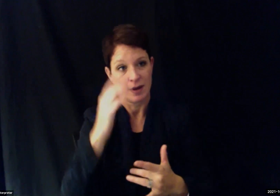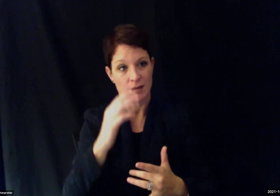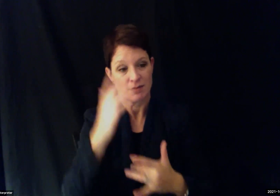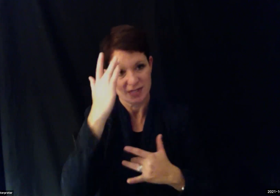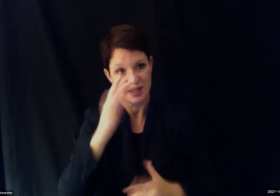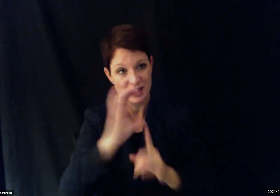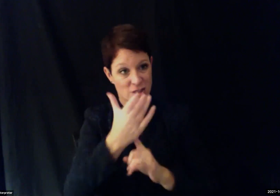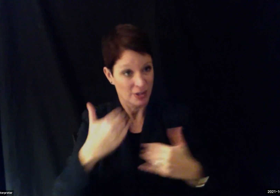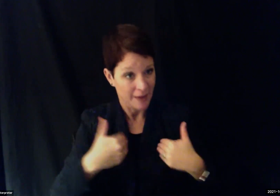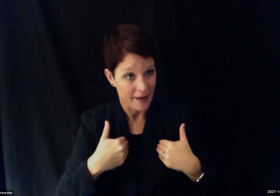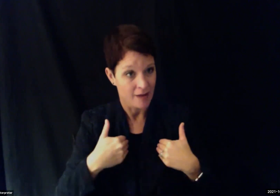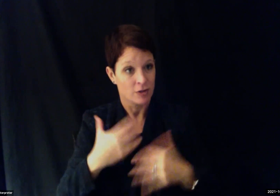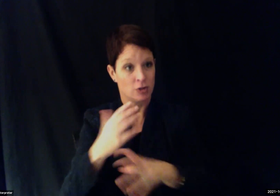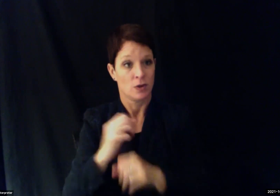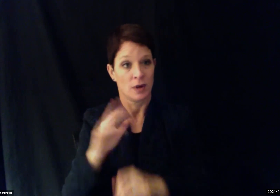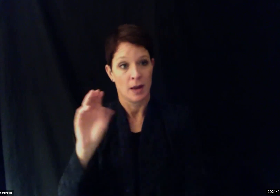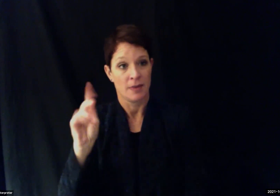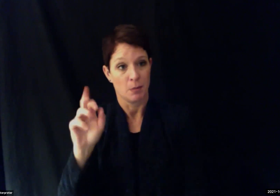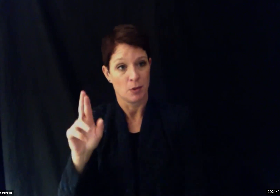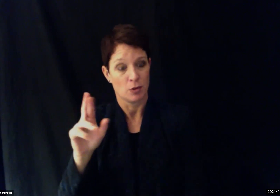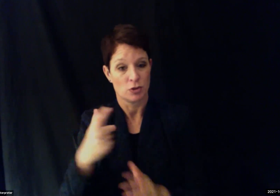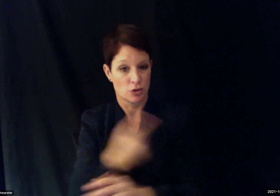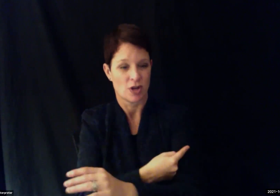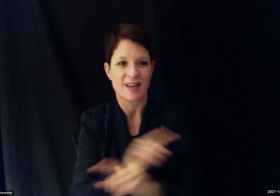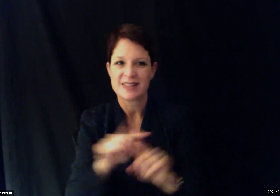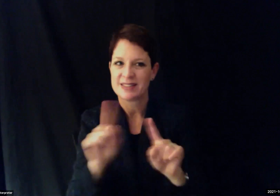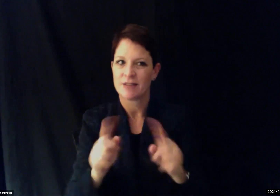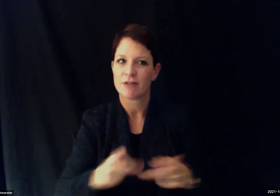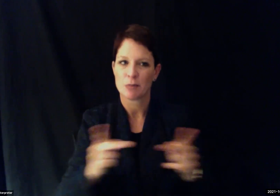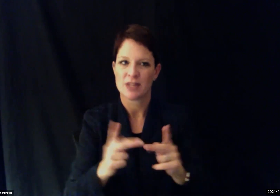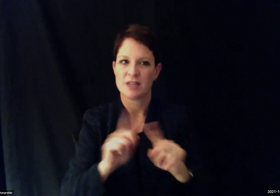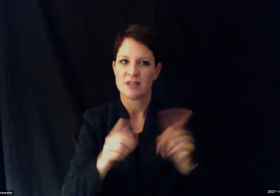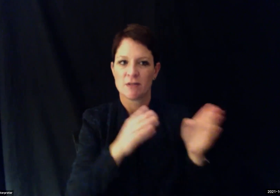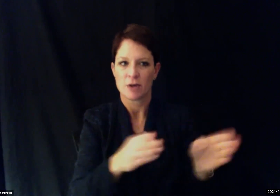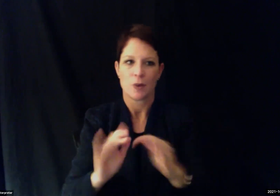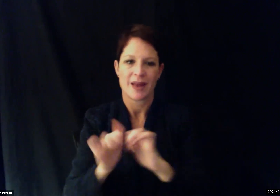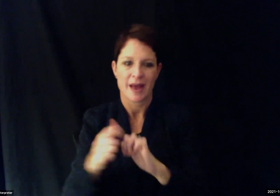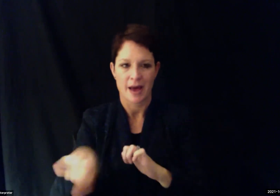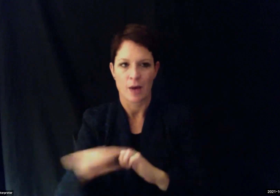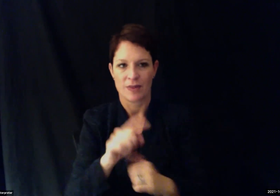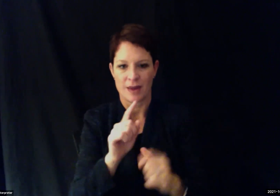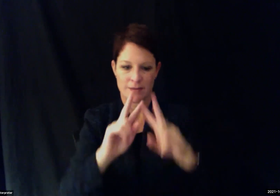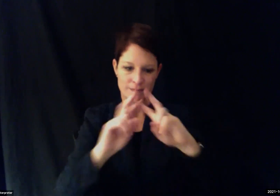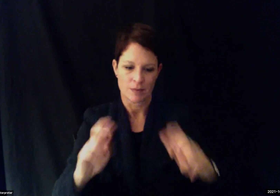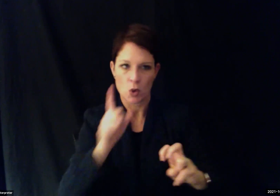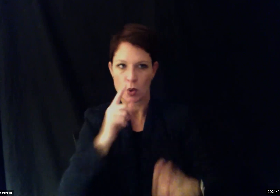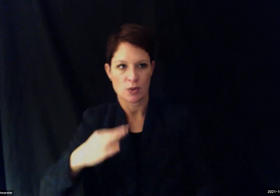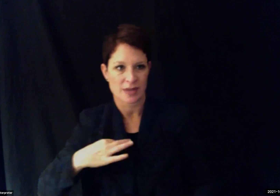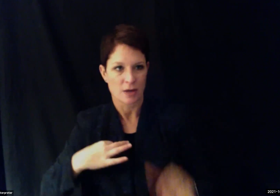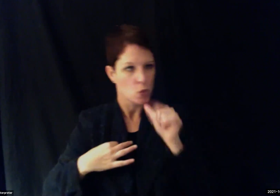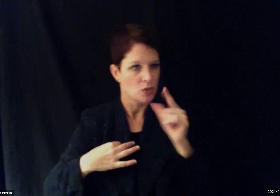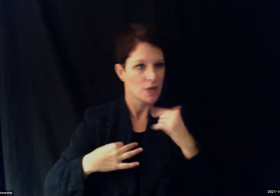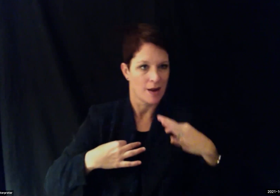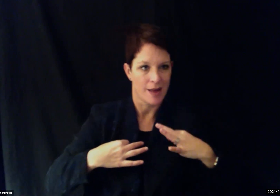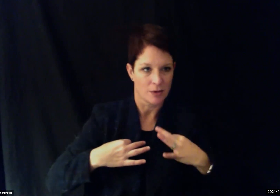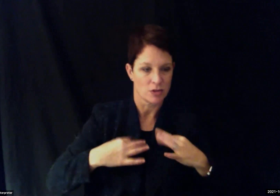booster shot? I think different sites are going to have a different way of how they gauge who's eligible and who's not. Most of the